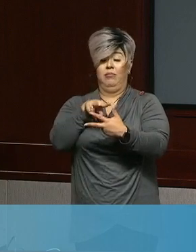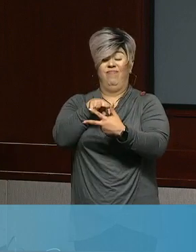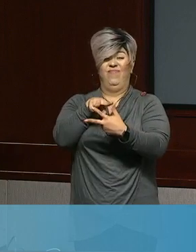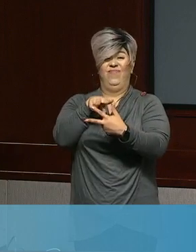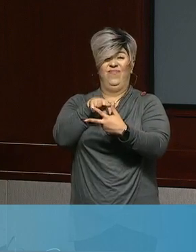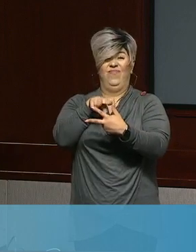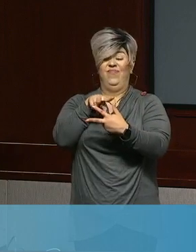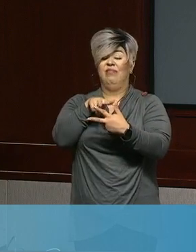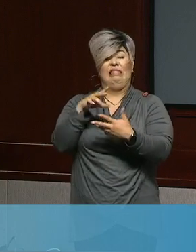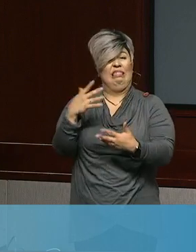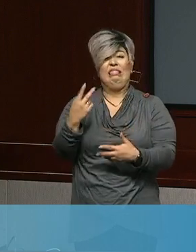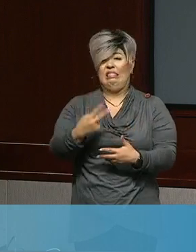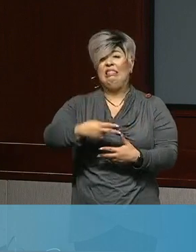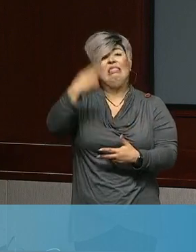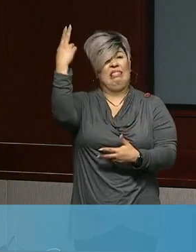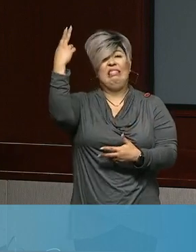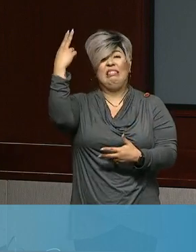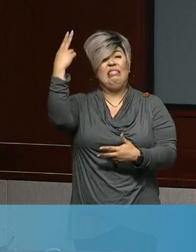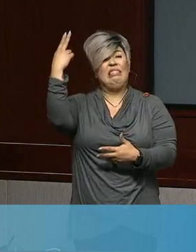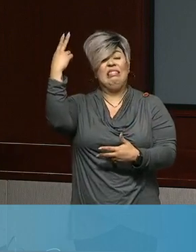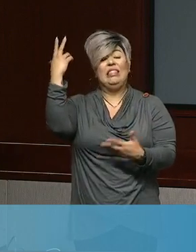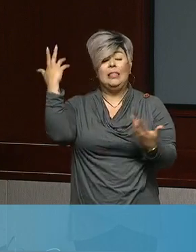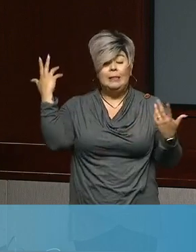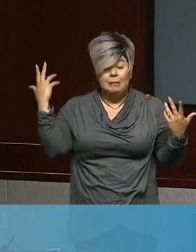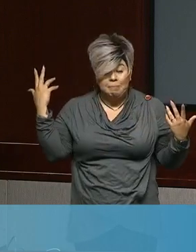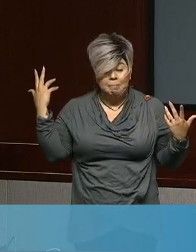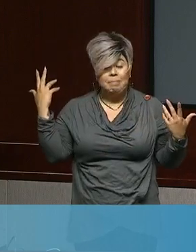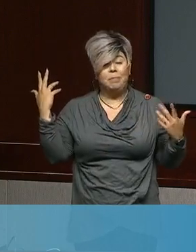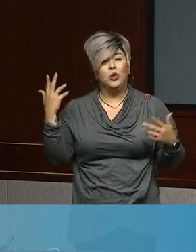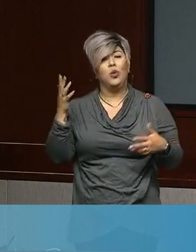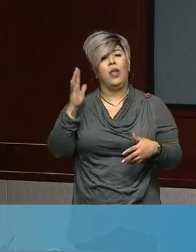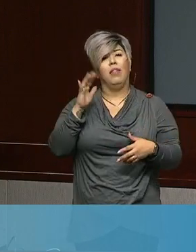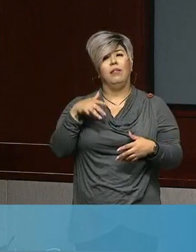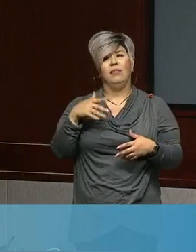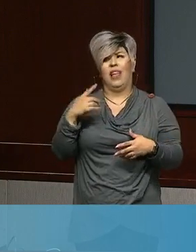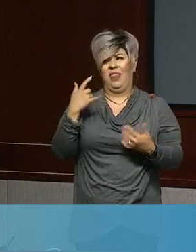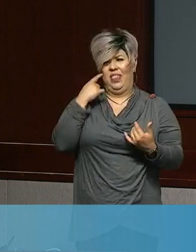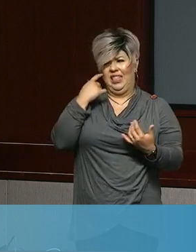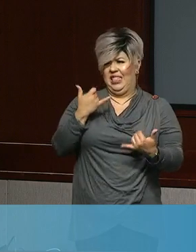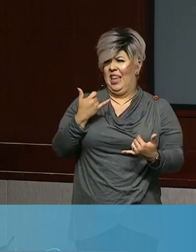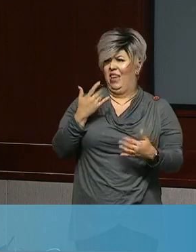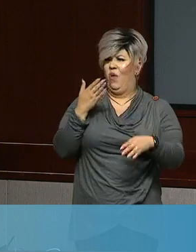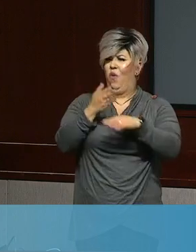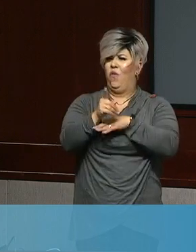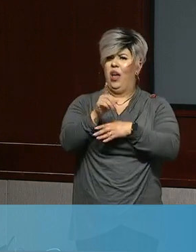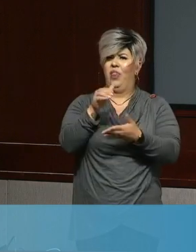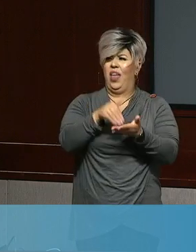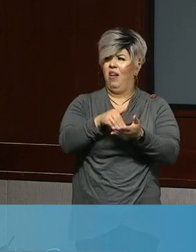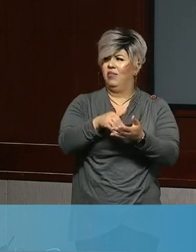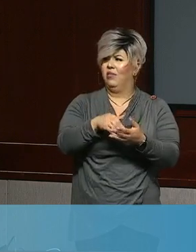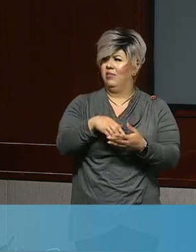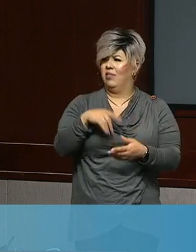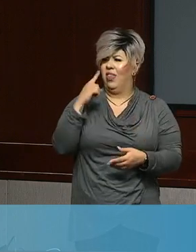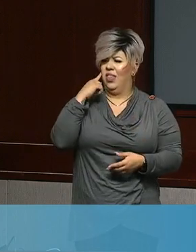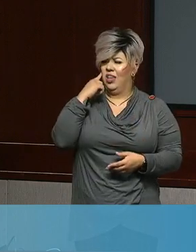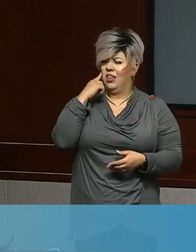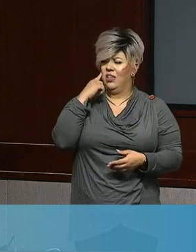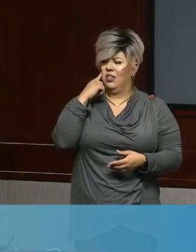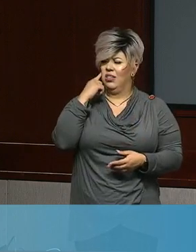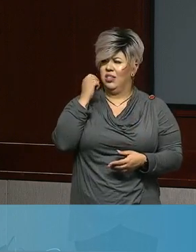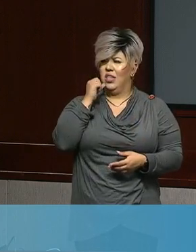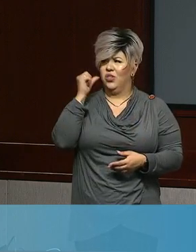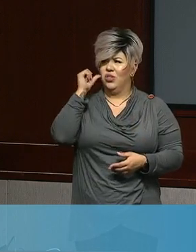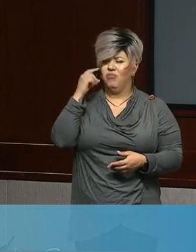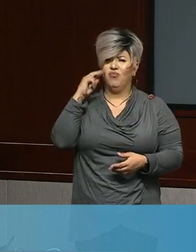high. The reporting out of these numbers, we had over 1,000 today and 1,800 yesterday, I believe, or the day